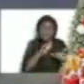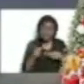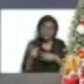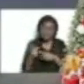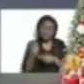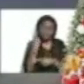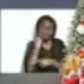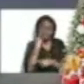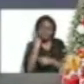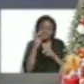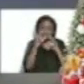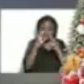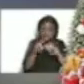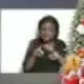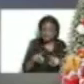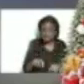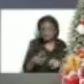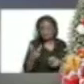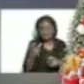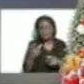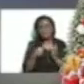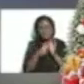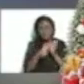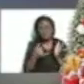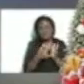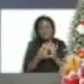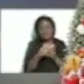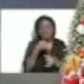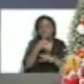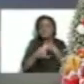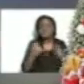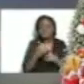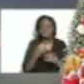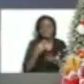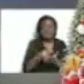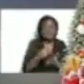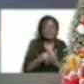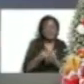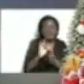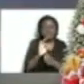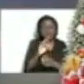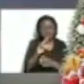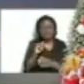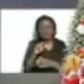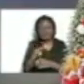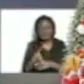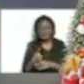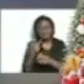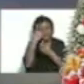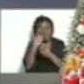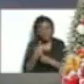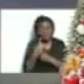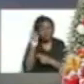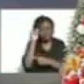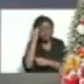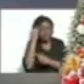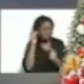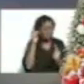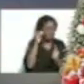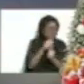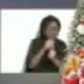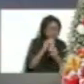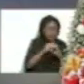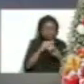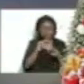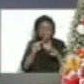assessment reflects it. But the International Monetary Fund has also determined that the government's target of reducing the deficit